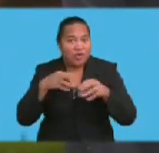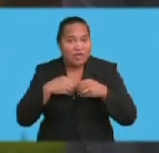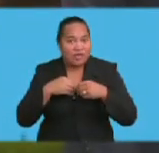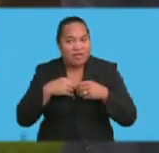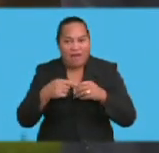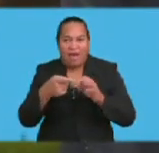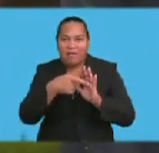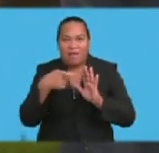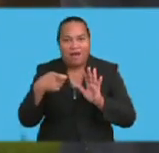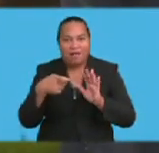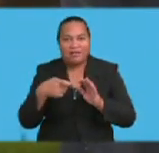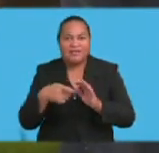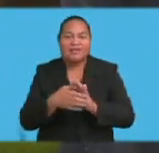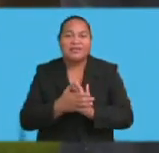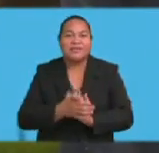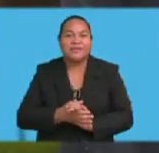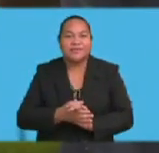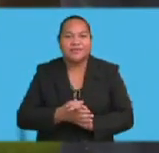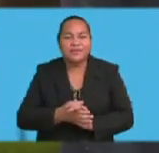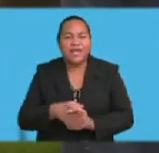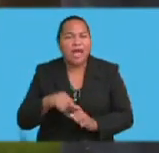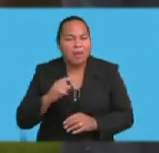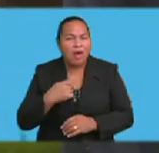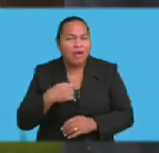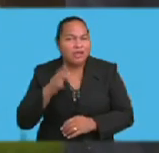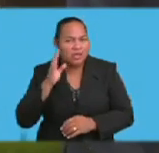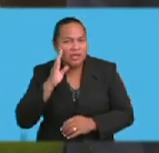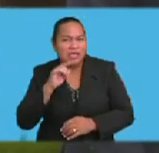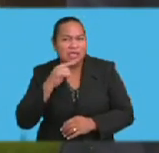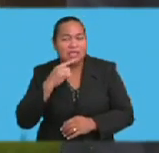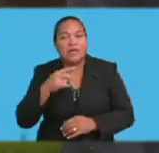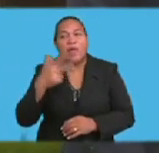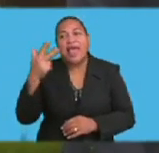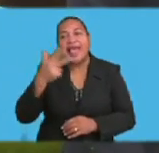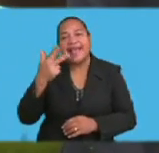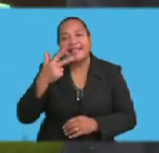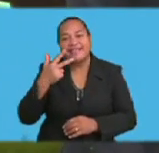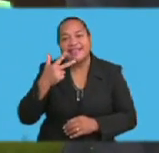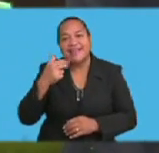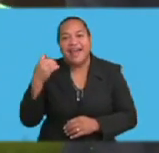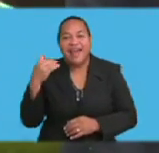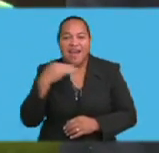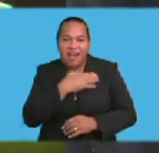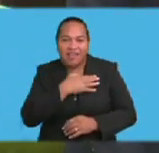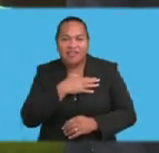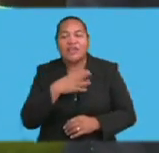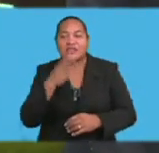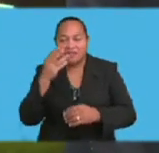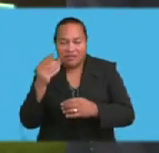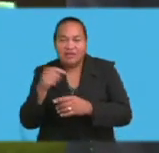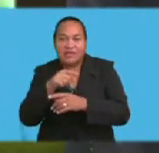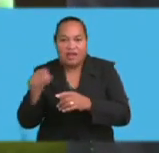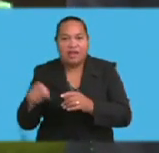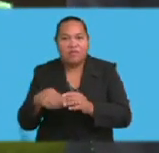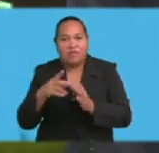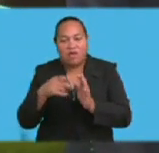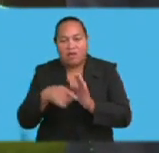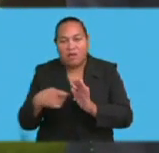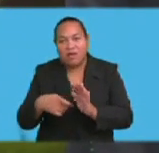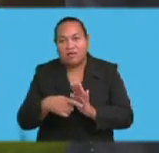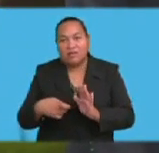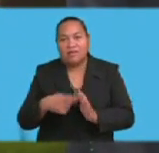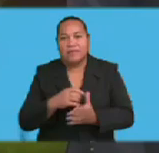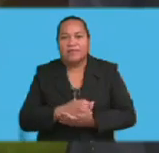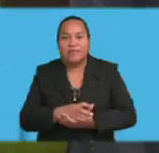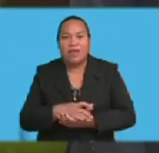reduction. And there are only, from what we are told, about 1,800 of those pensioners that had a reduction. But everybody else, Madam Speaker,